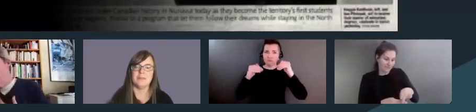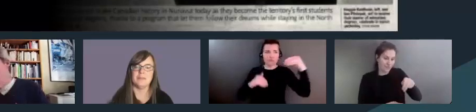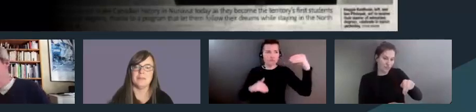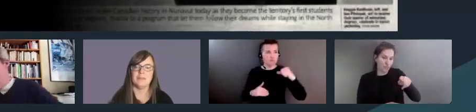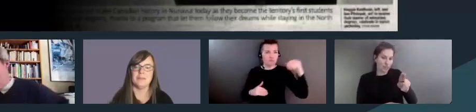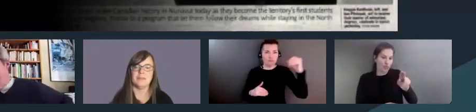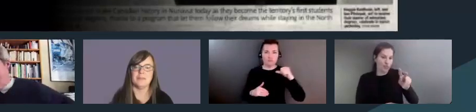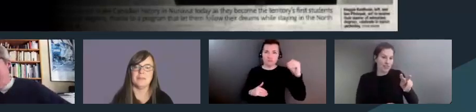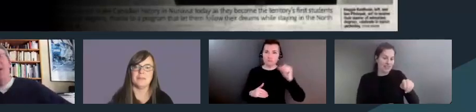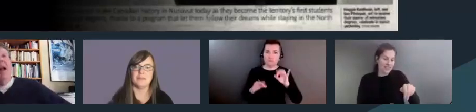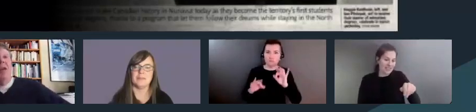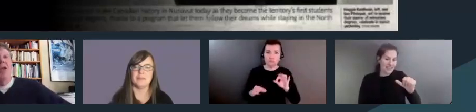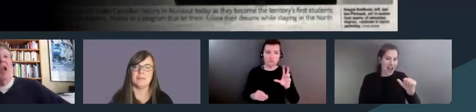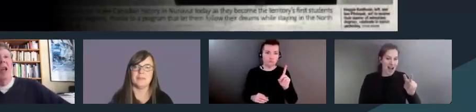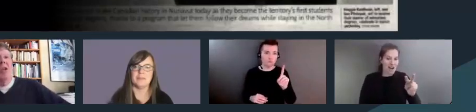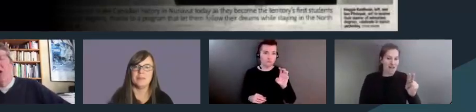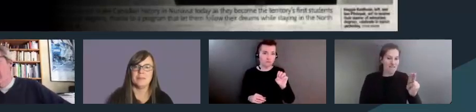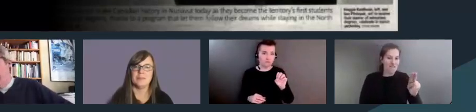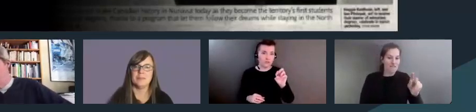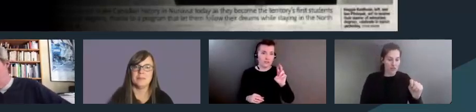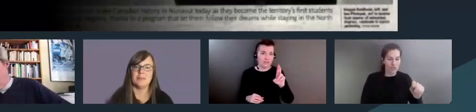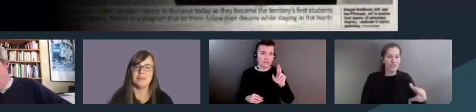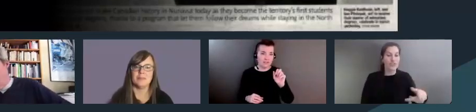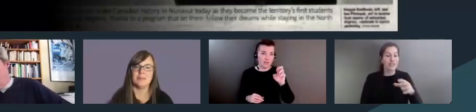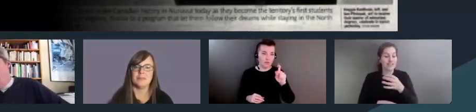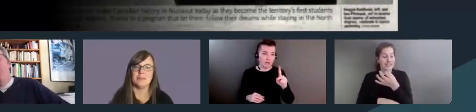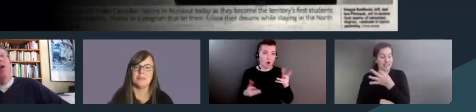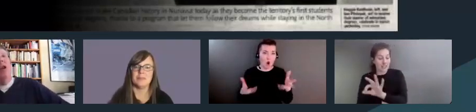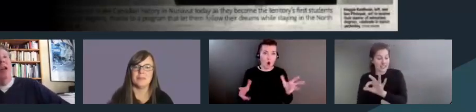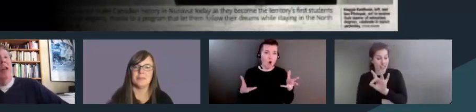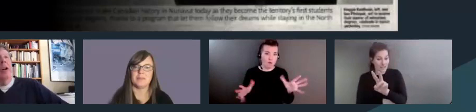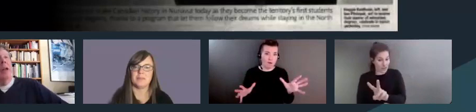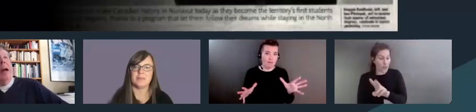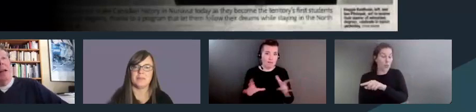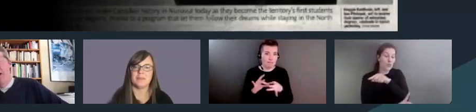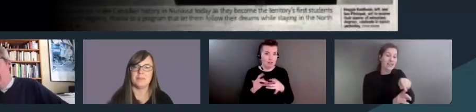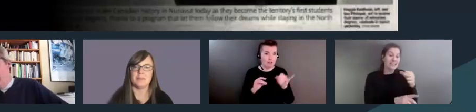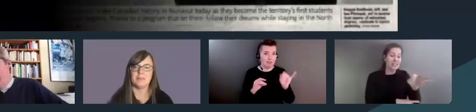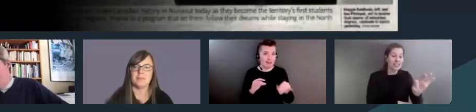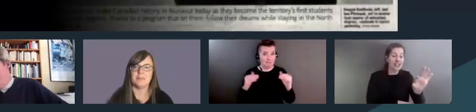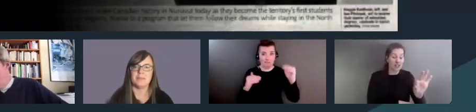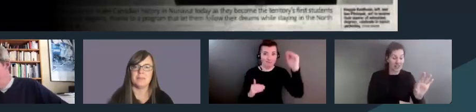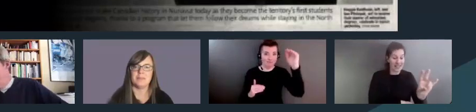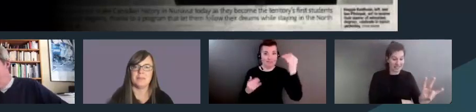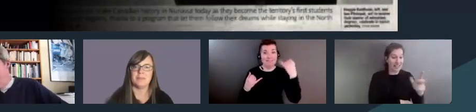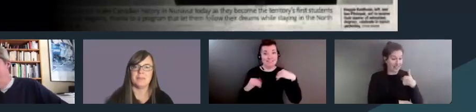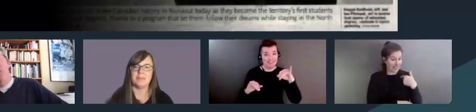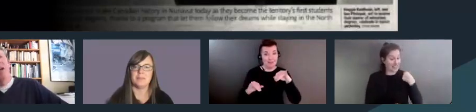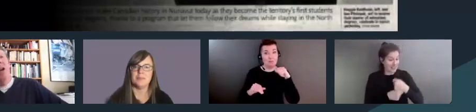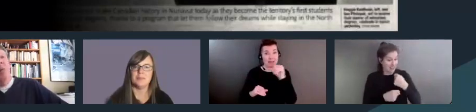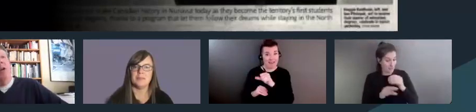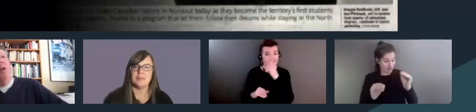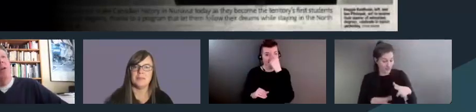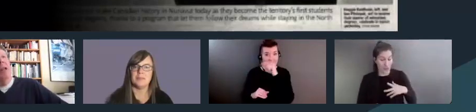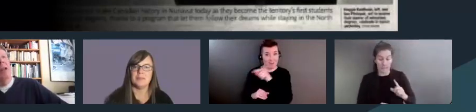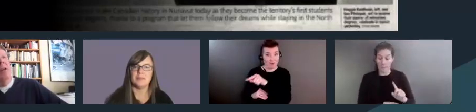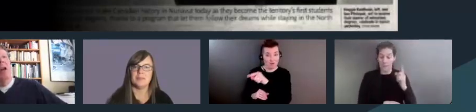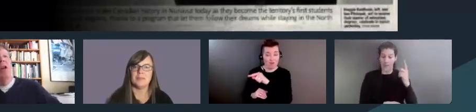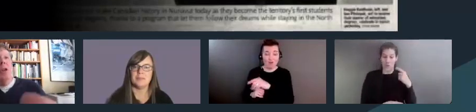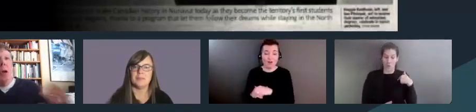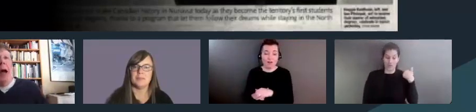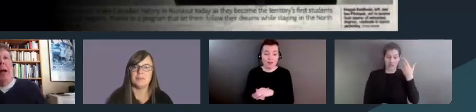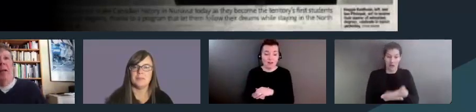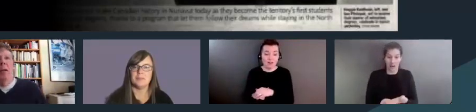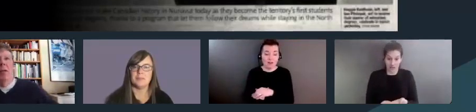Derek's already referred to that, and that hasn't changed very much. Fortunately, though, at that time, I also had some various